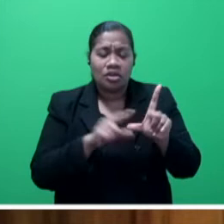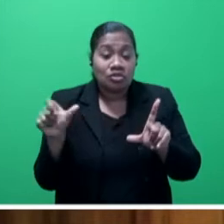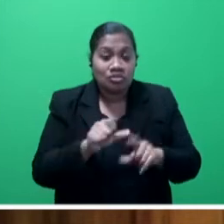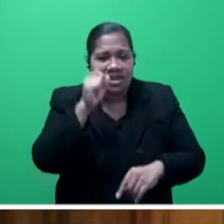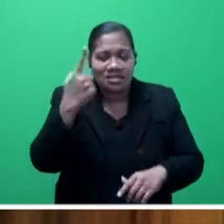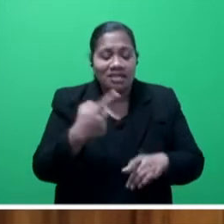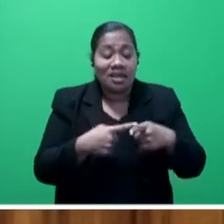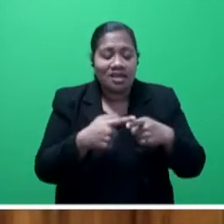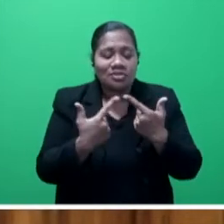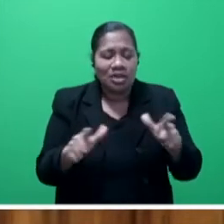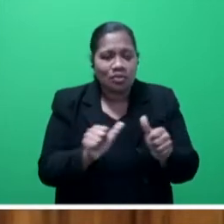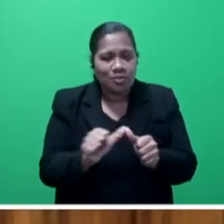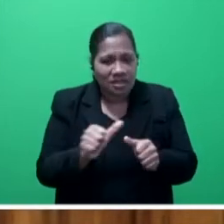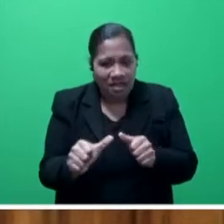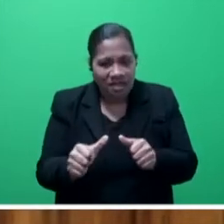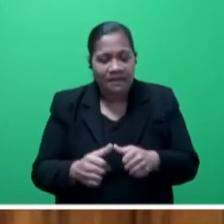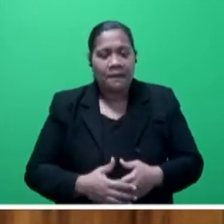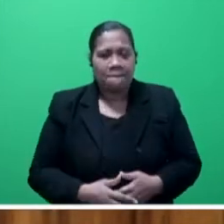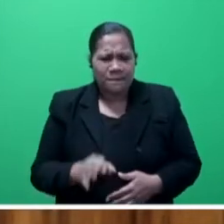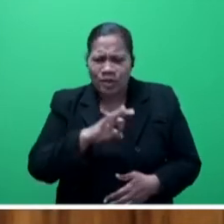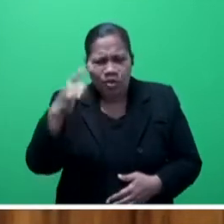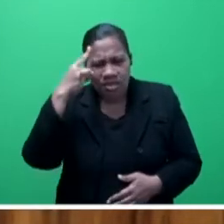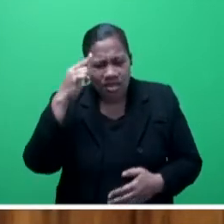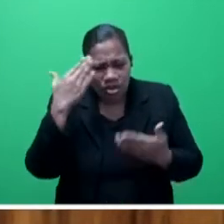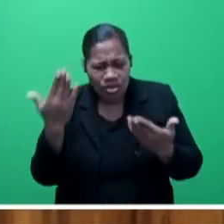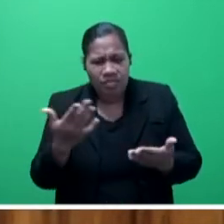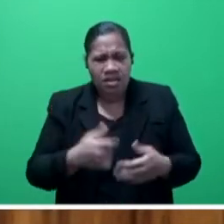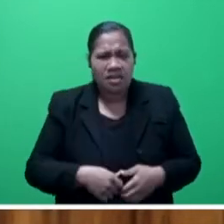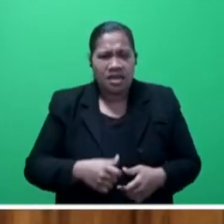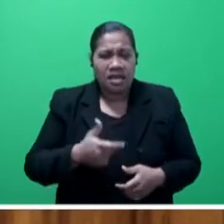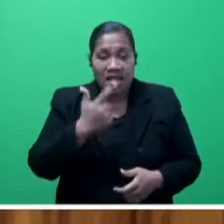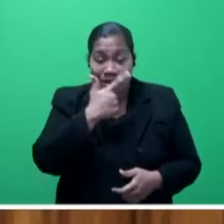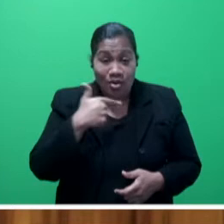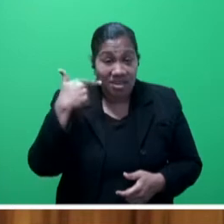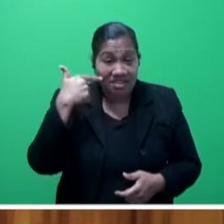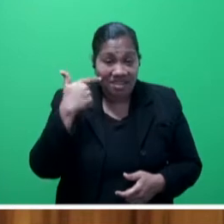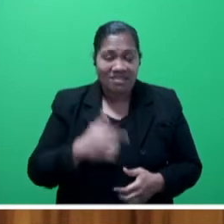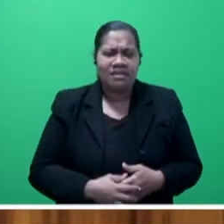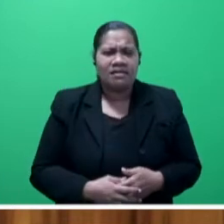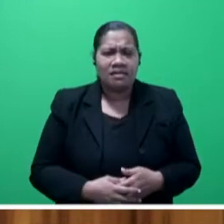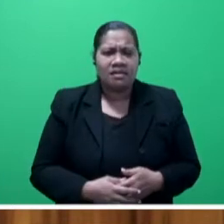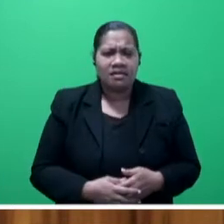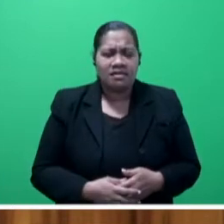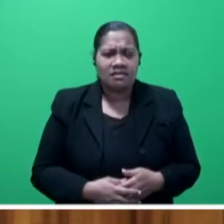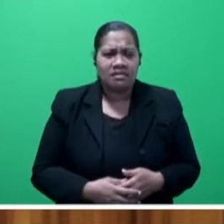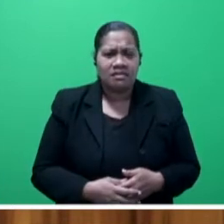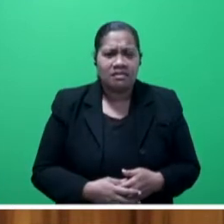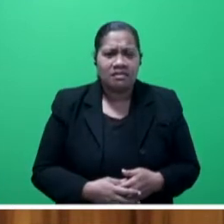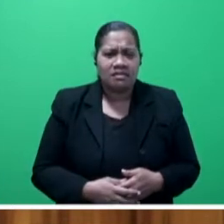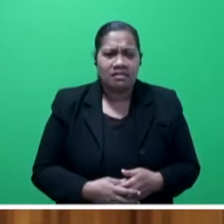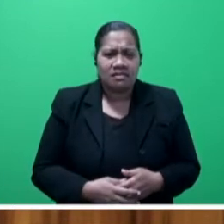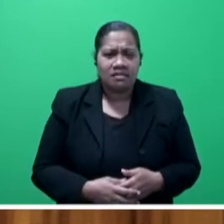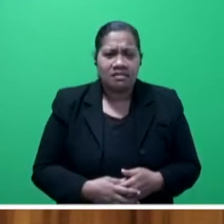better. I don't think Honourable Lenora Gerengere Tambua at any point in time